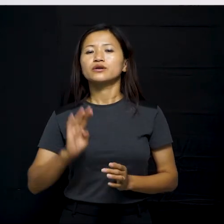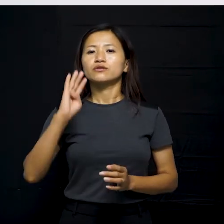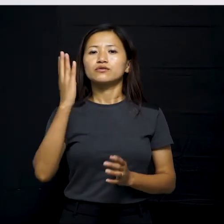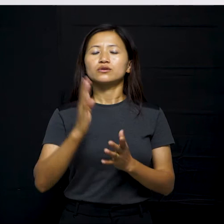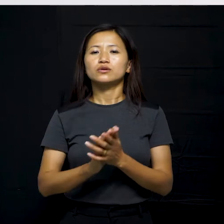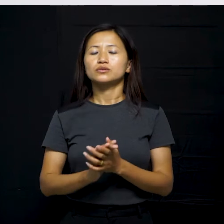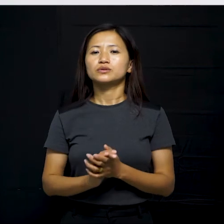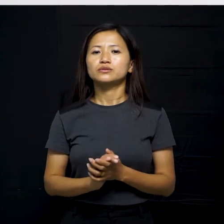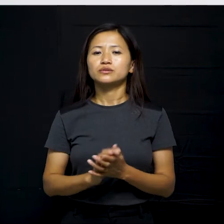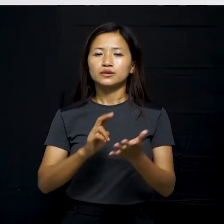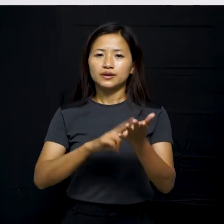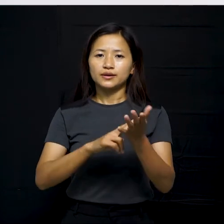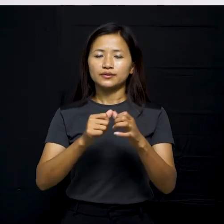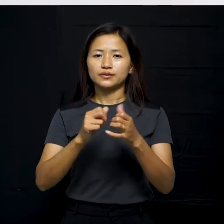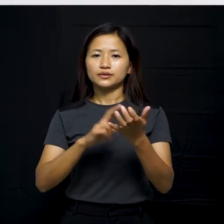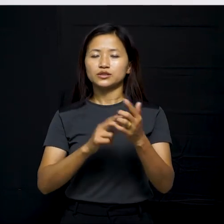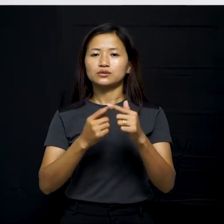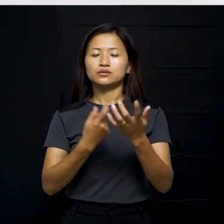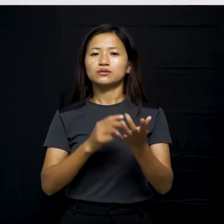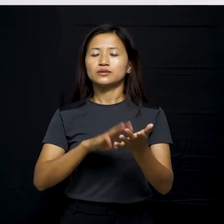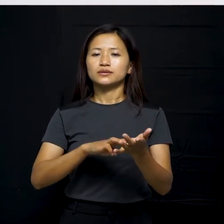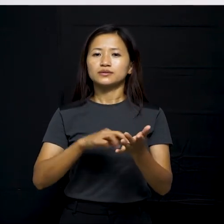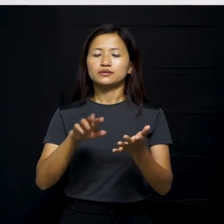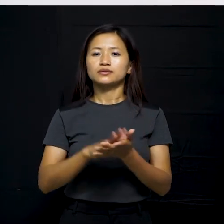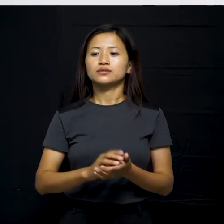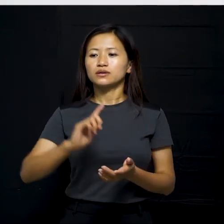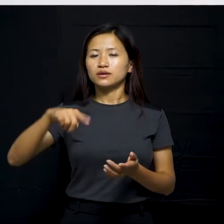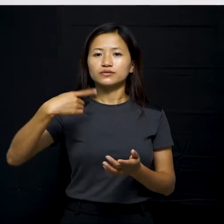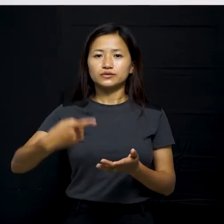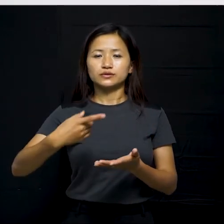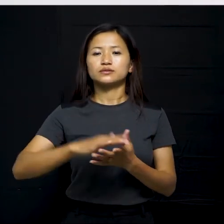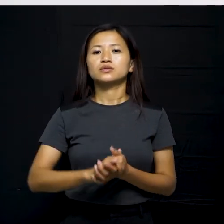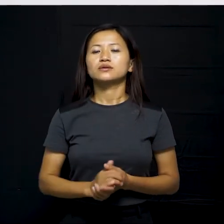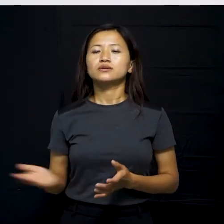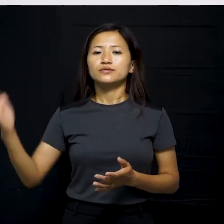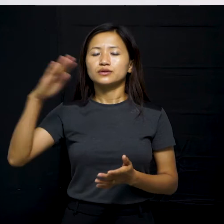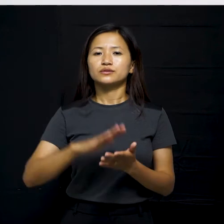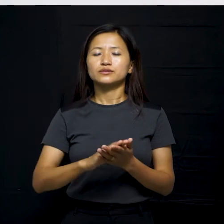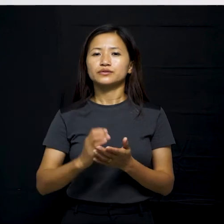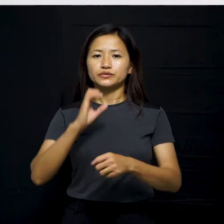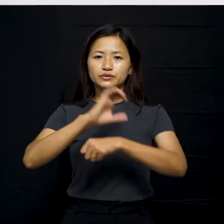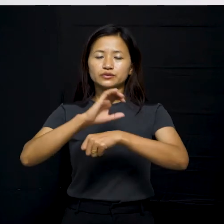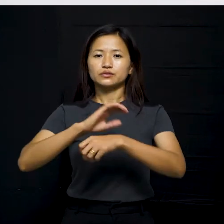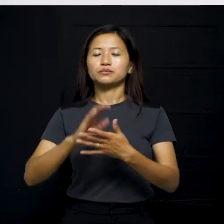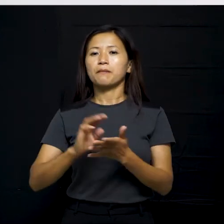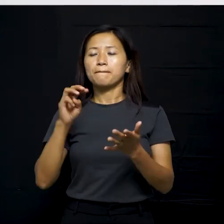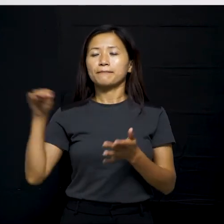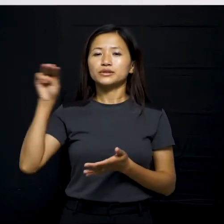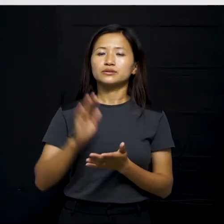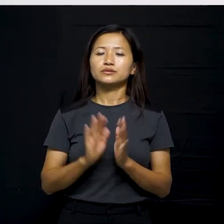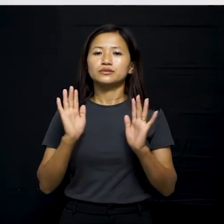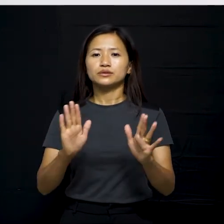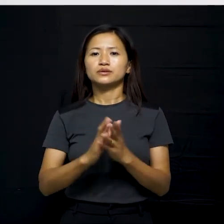we have nature worshippers, so that was earlier, but after the coming of the Christian missionaries, we